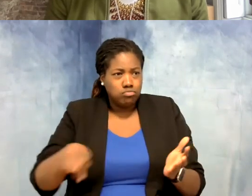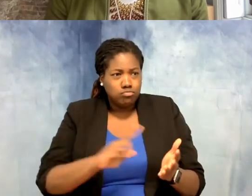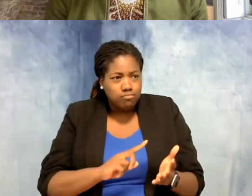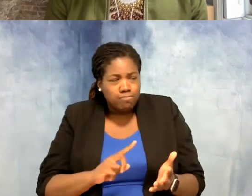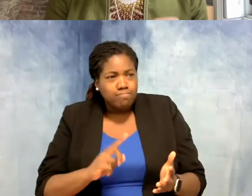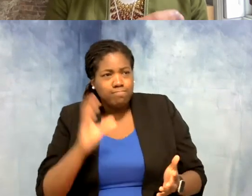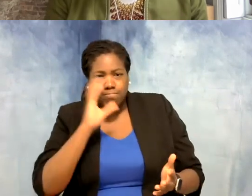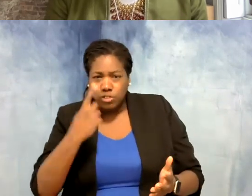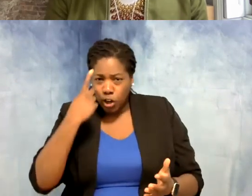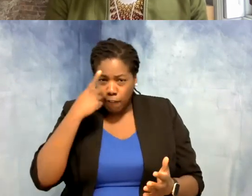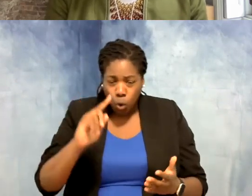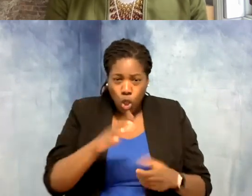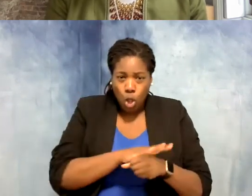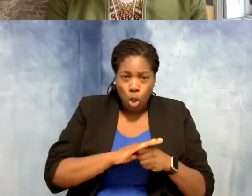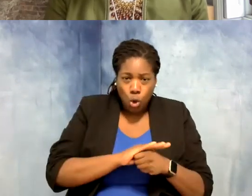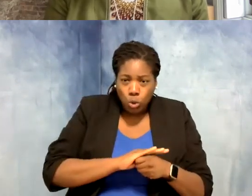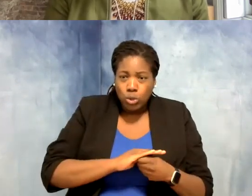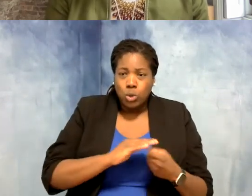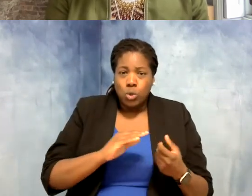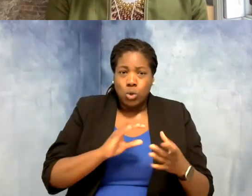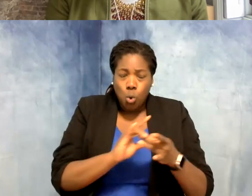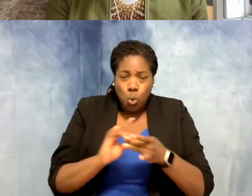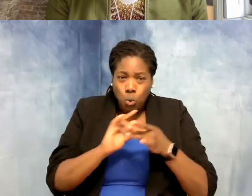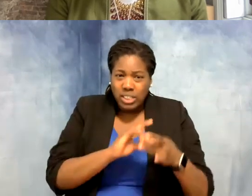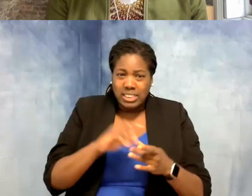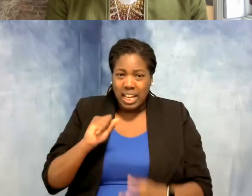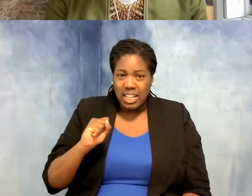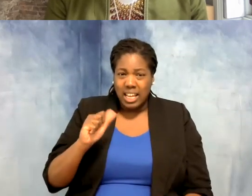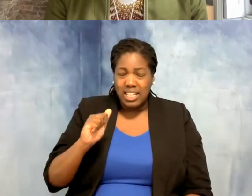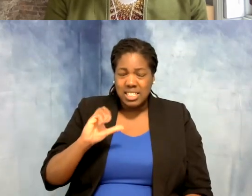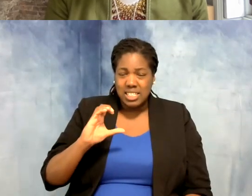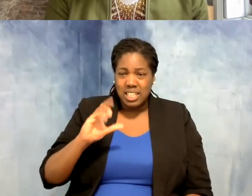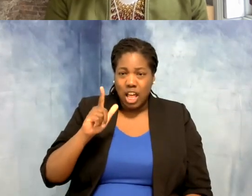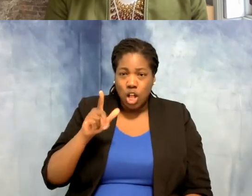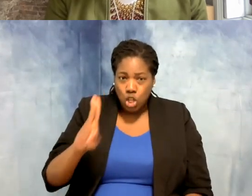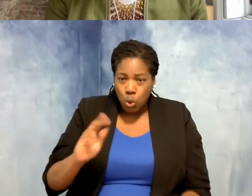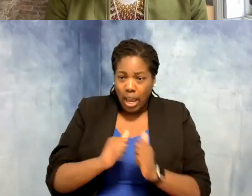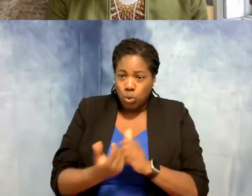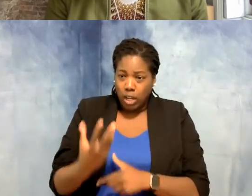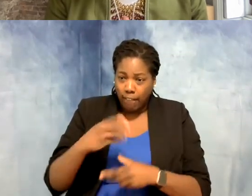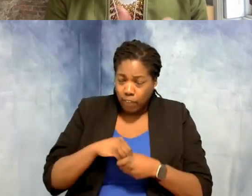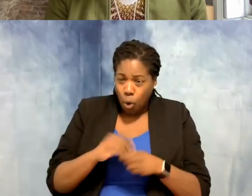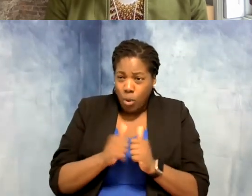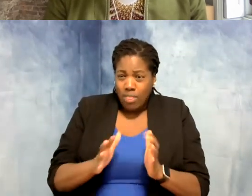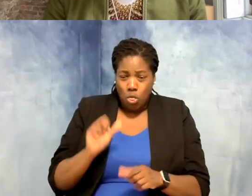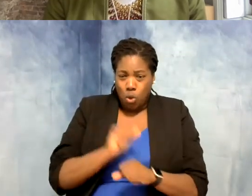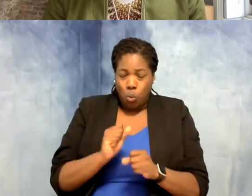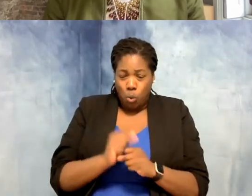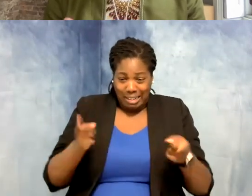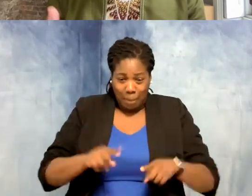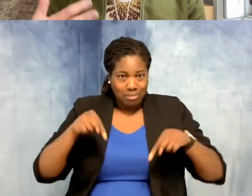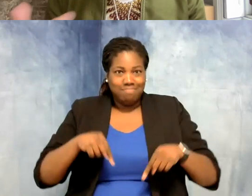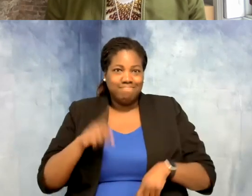to their local coalitions and their state ACLUs for guidance on how to get involved. And without their work, this could not